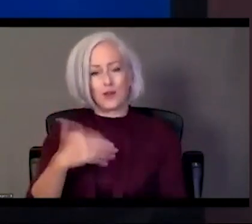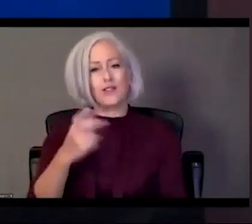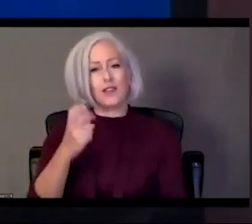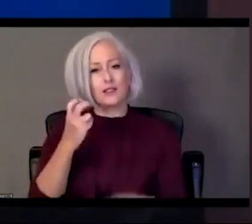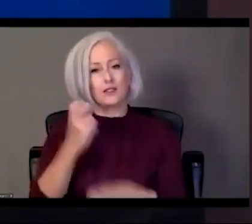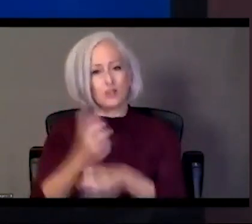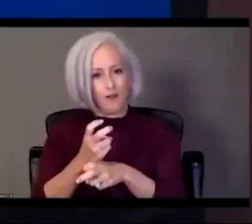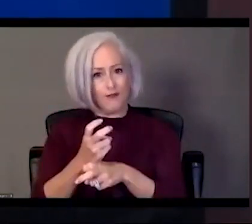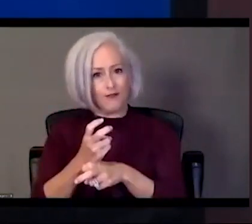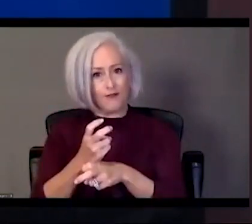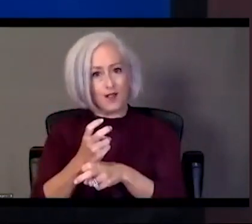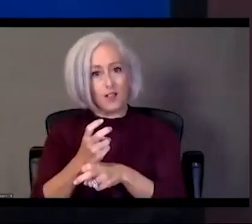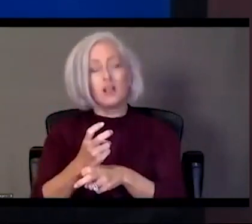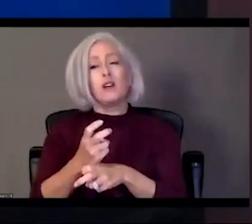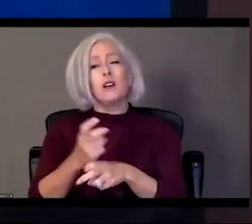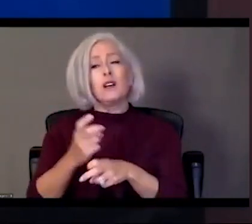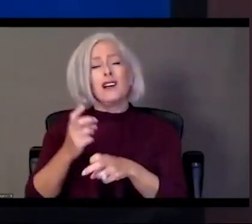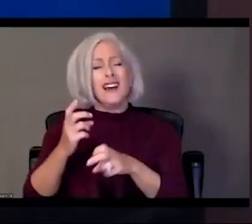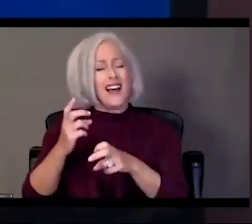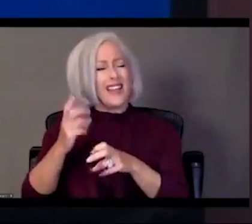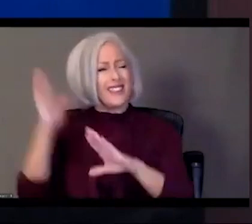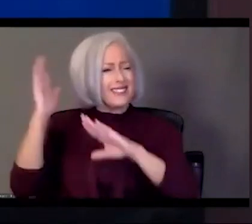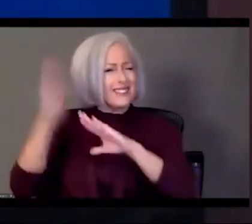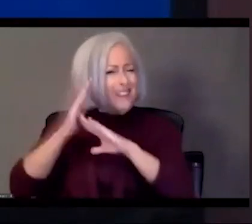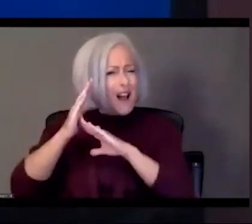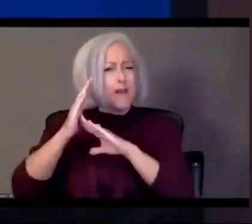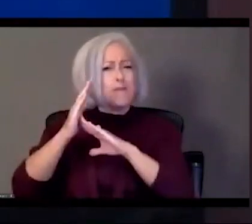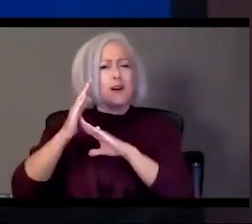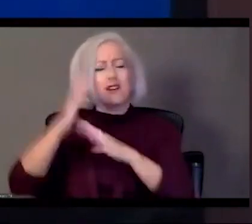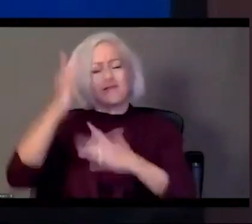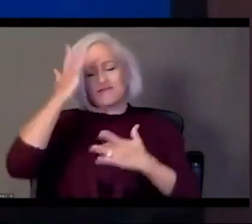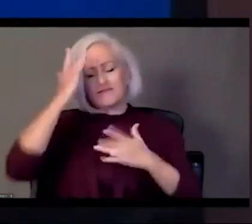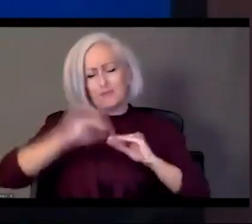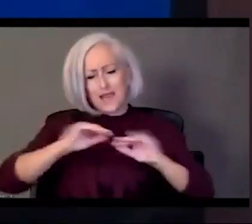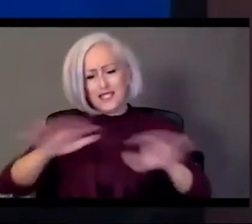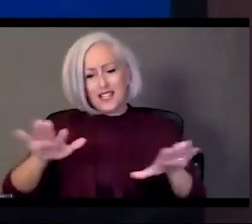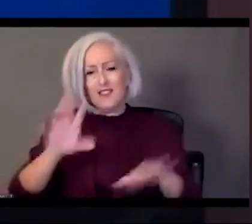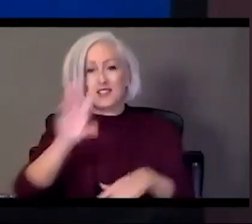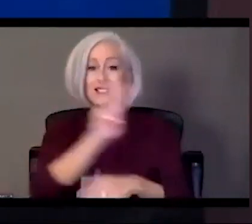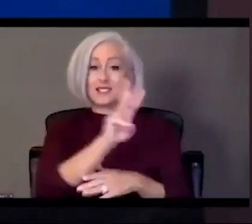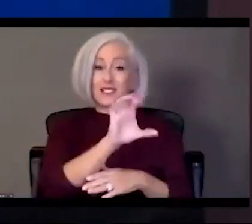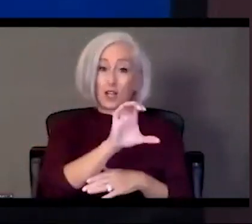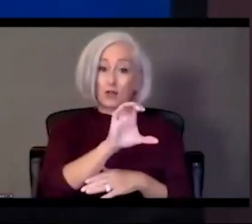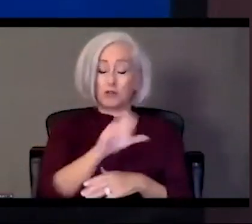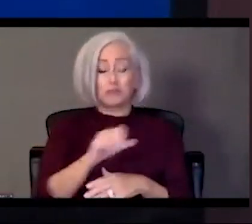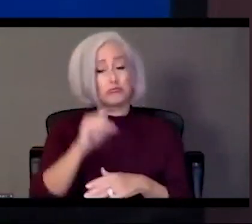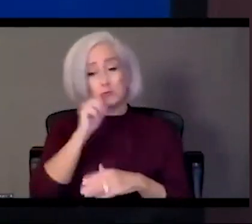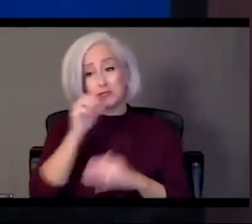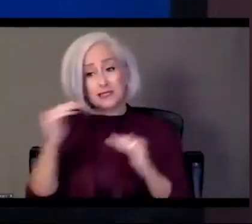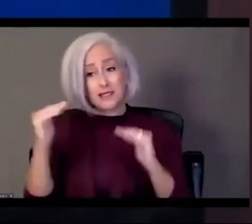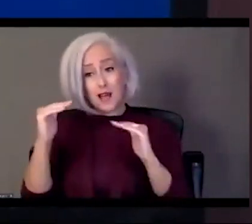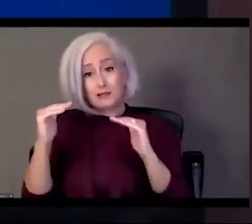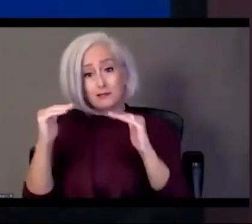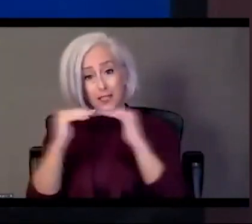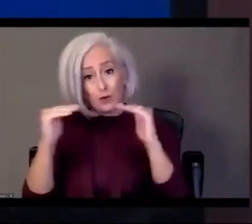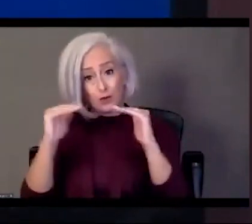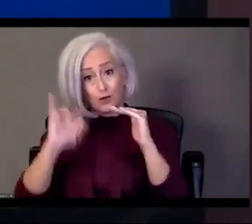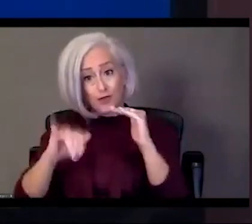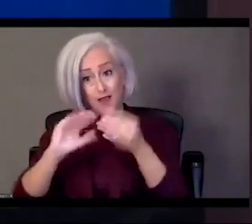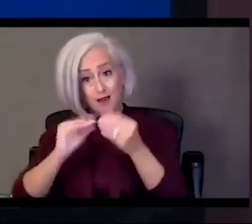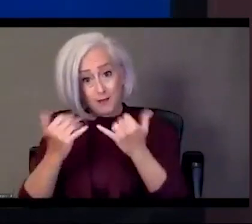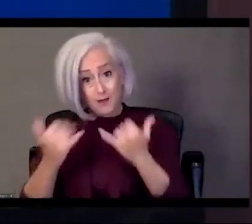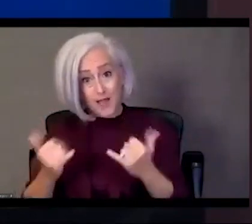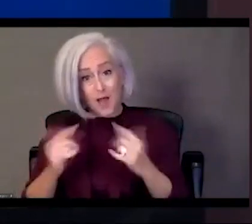over 600. We're not as high as we were then. But remember this. The curves we're seeing today are